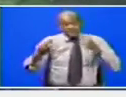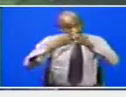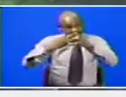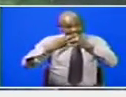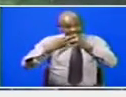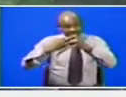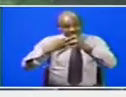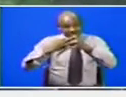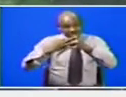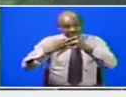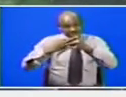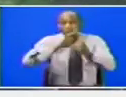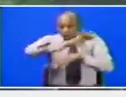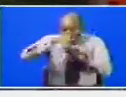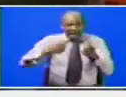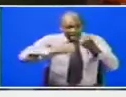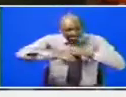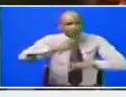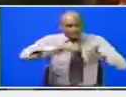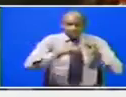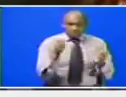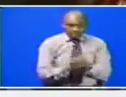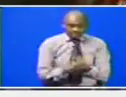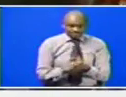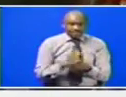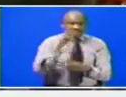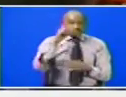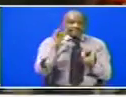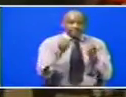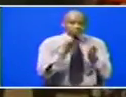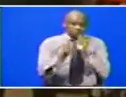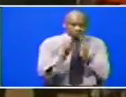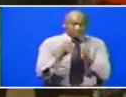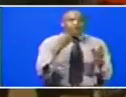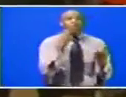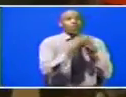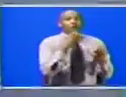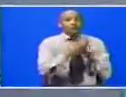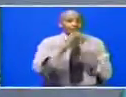nane, ambazo ni very active. Tobias Chanji, KTN News Sports, Kwale County.